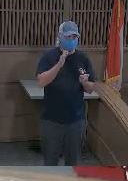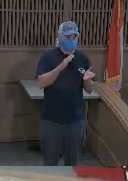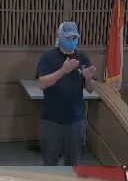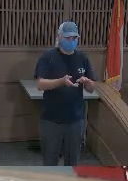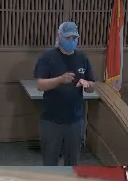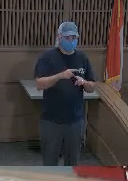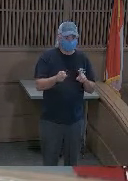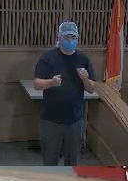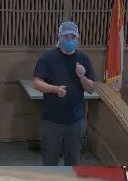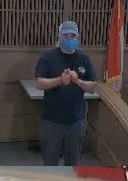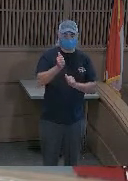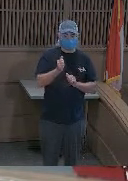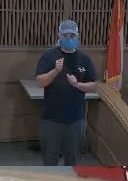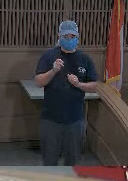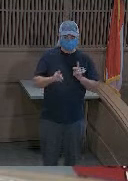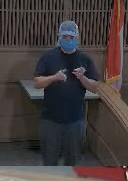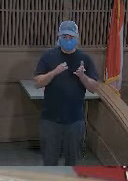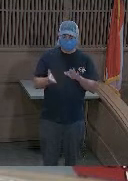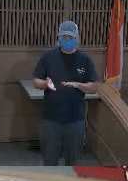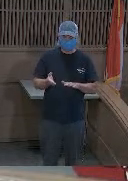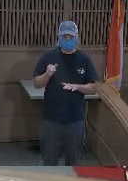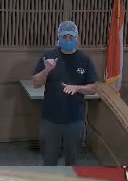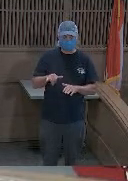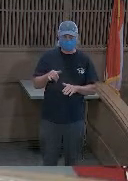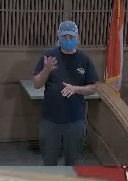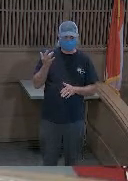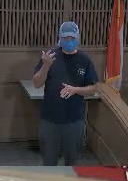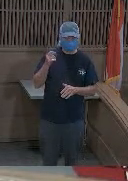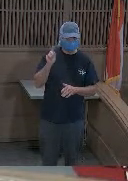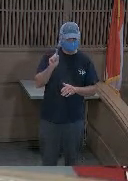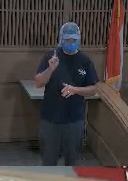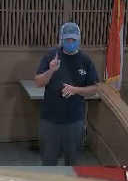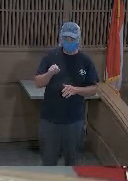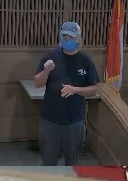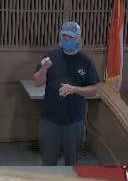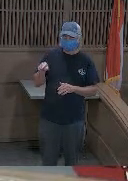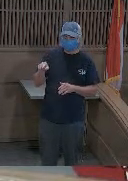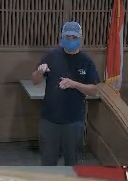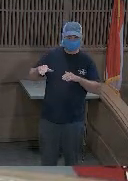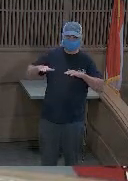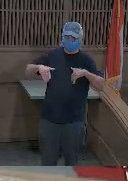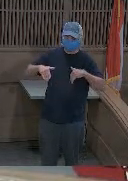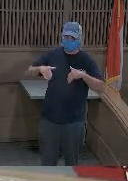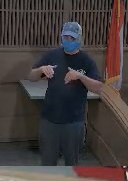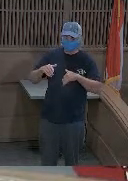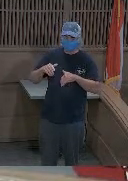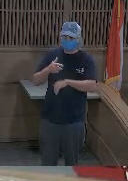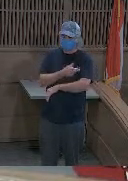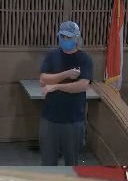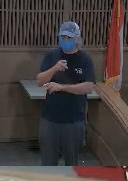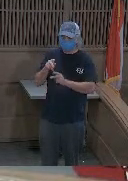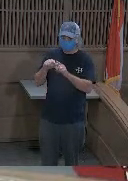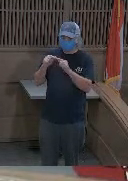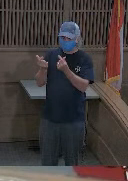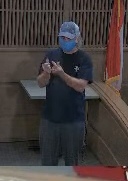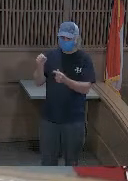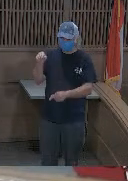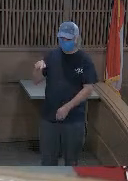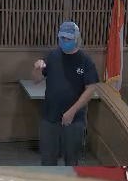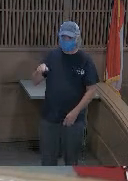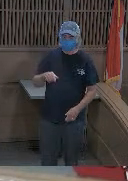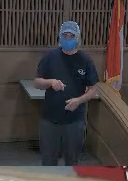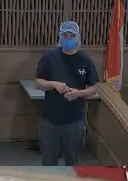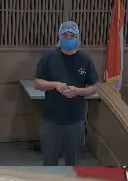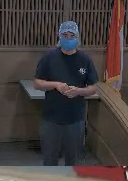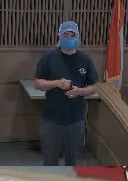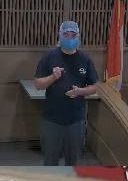But the choice is clear. If you want to do what you can to avoid sickness and death, the vaccine is